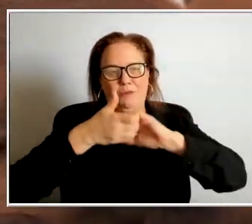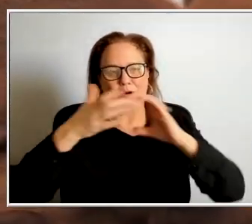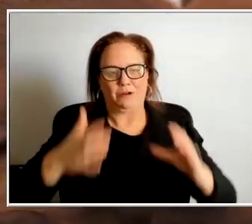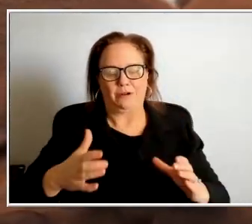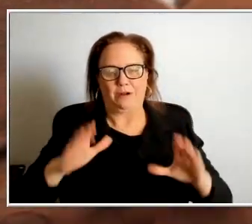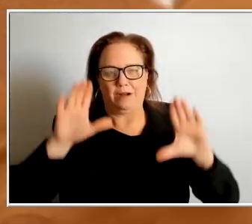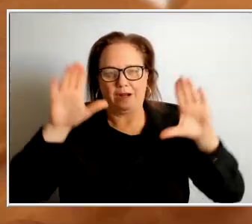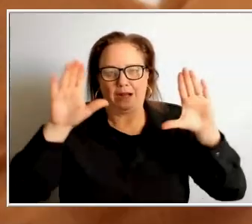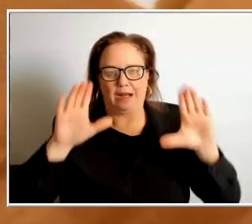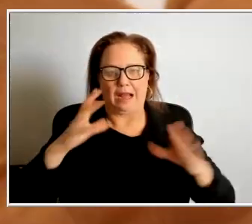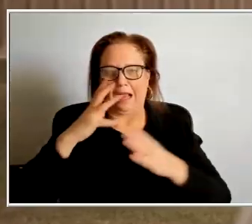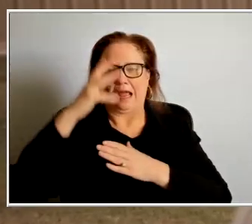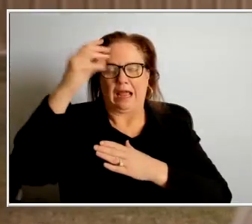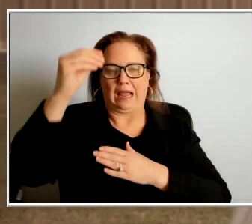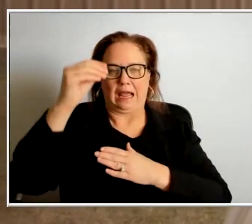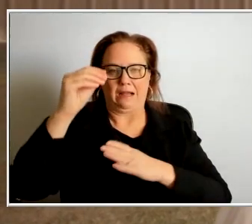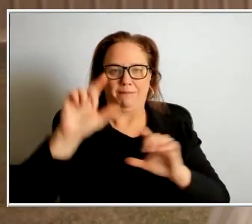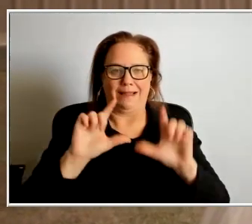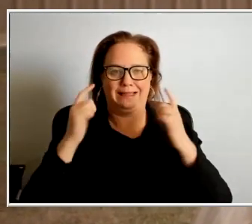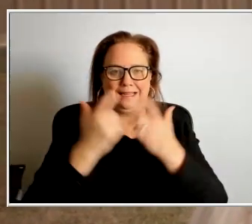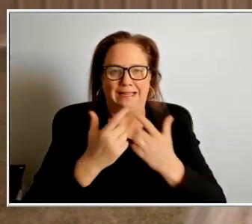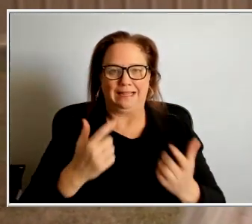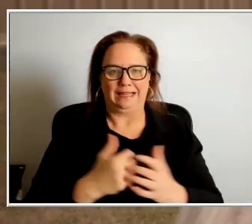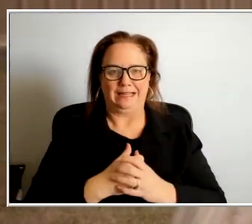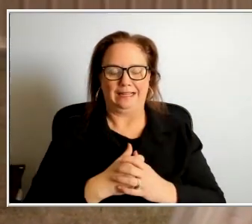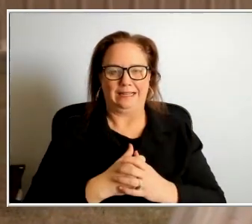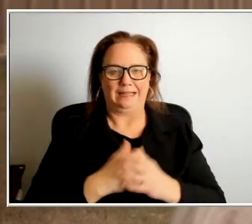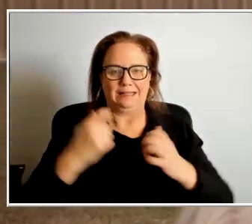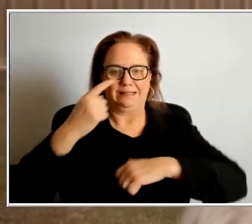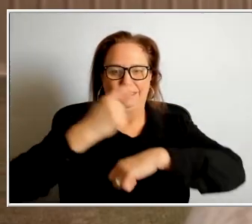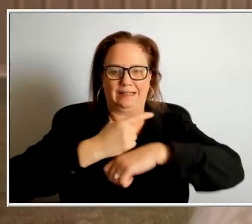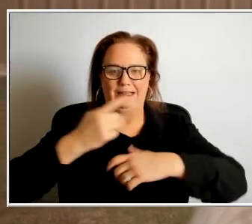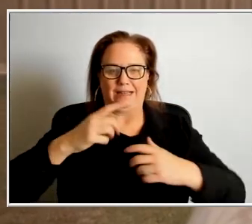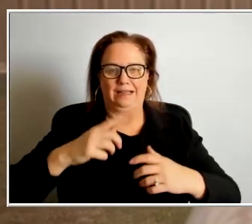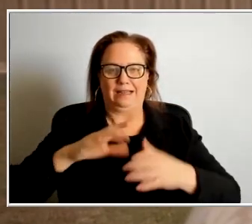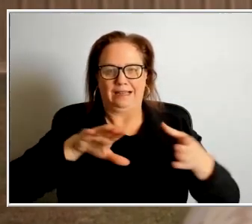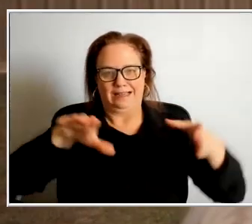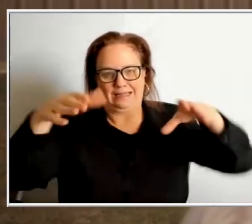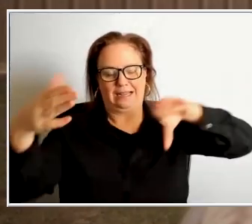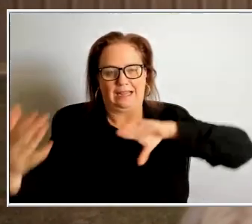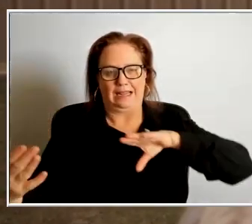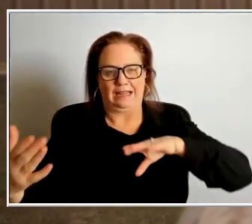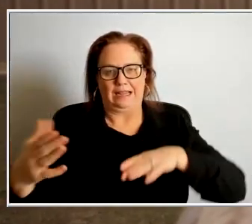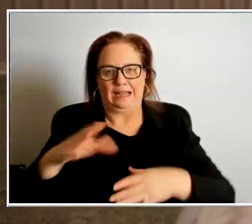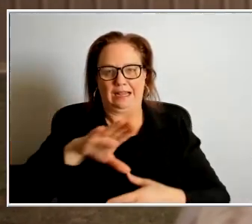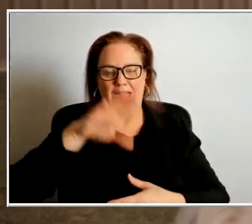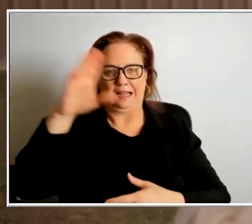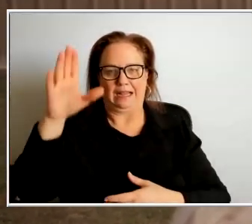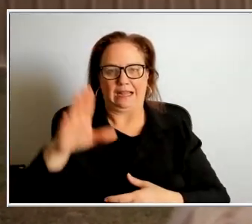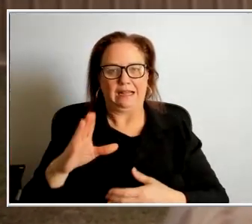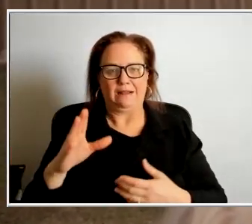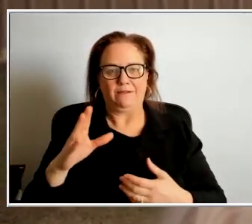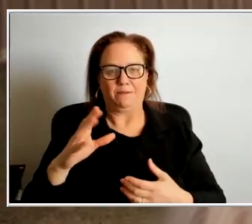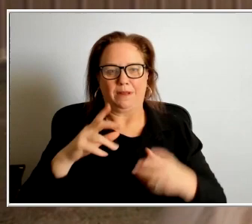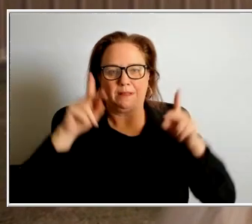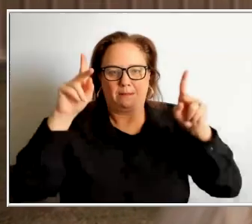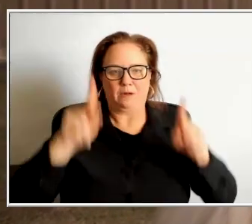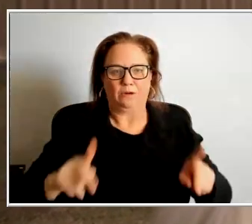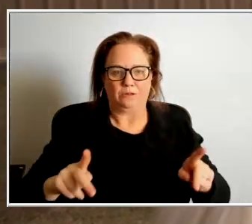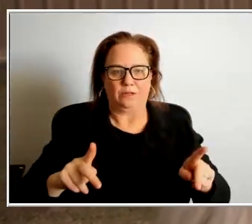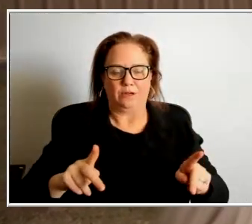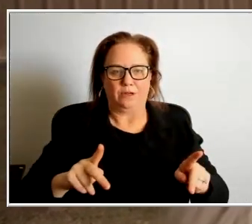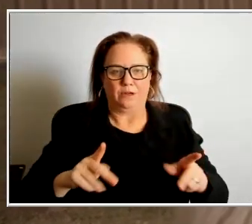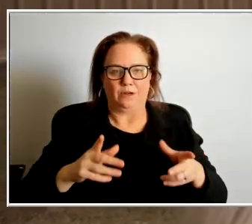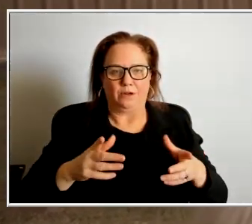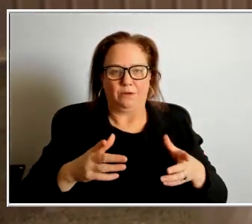married out of I'll say that from now until the day I die that, I wouldn't have been nearly the person I am going through